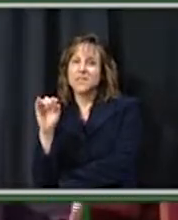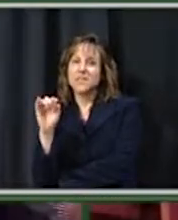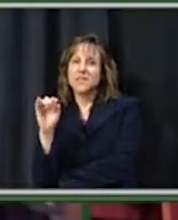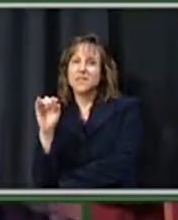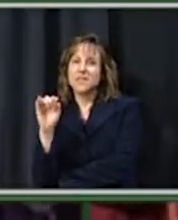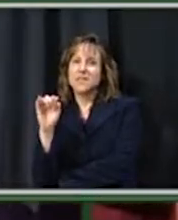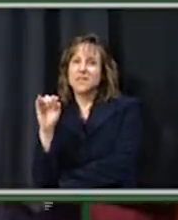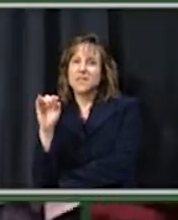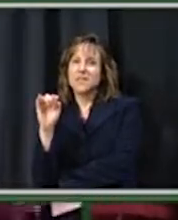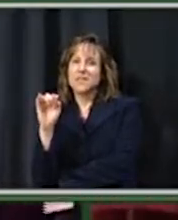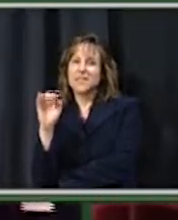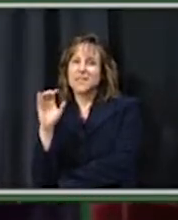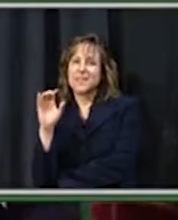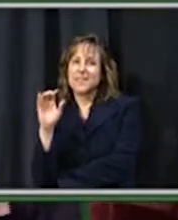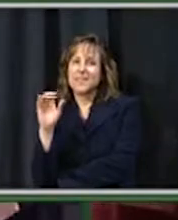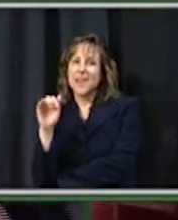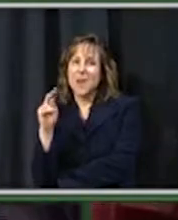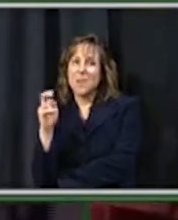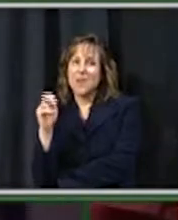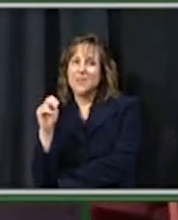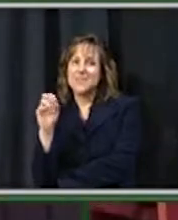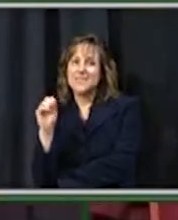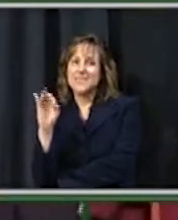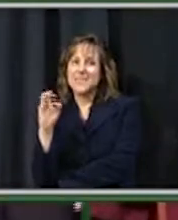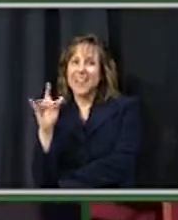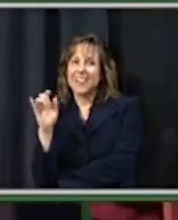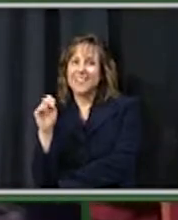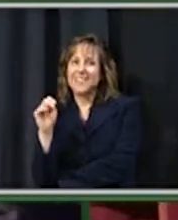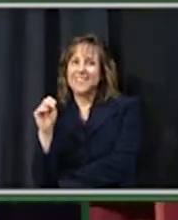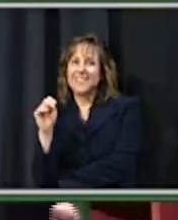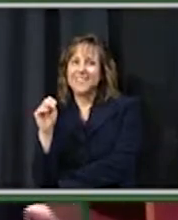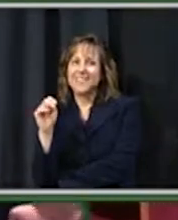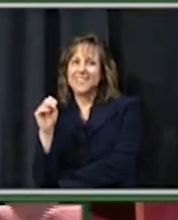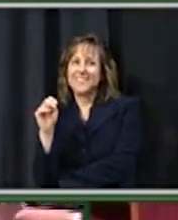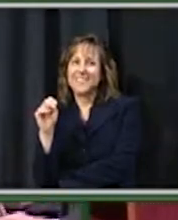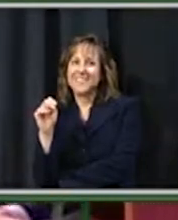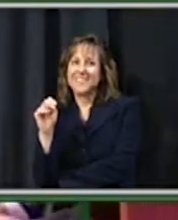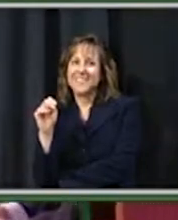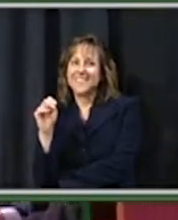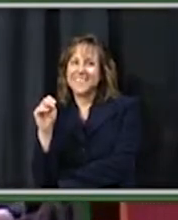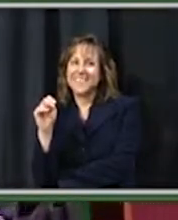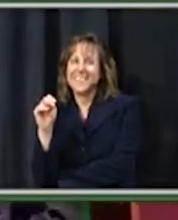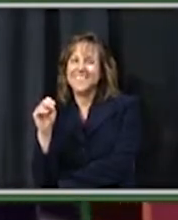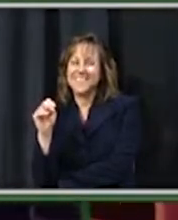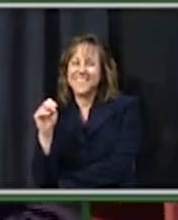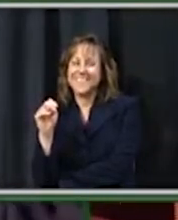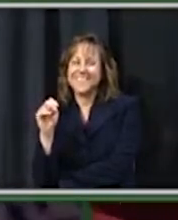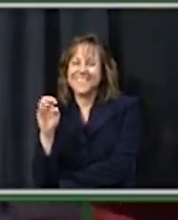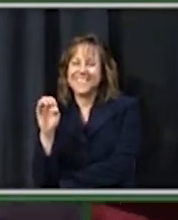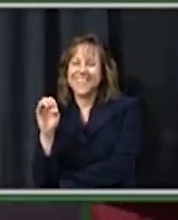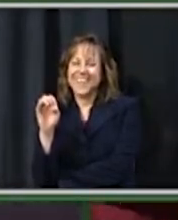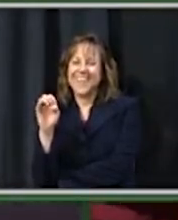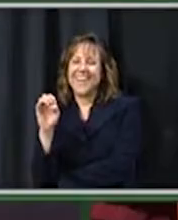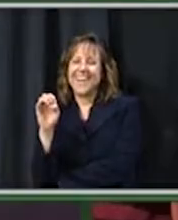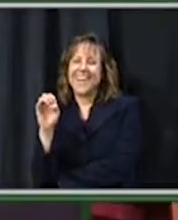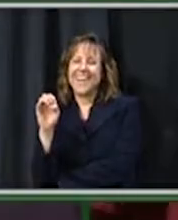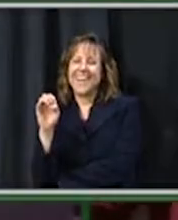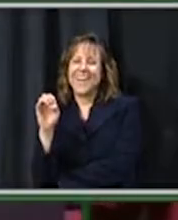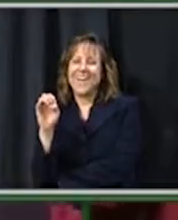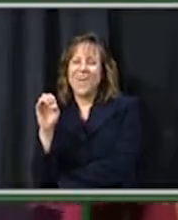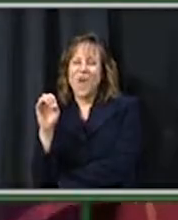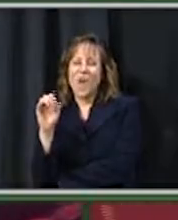Cameron Sabrin. Evelyn Olivia